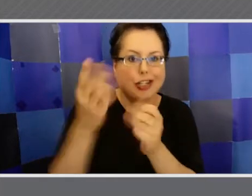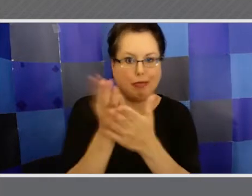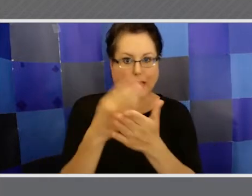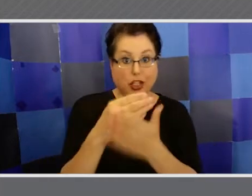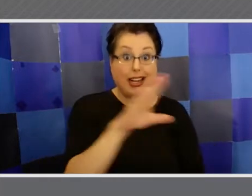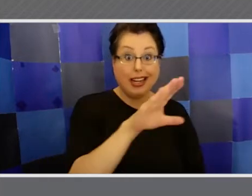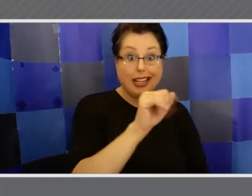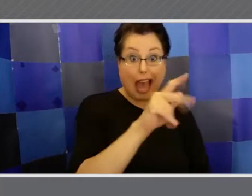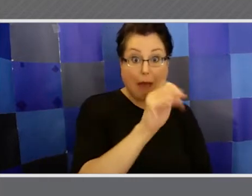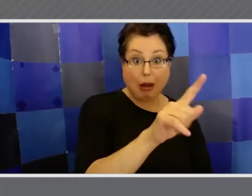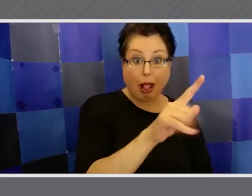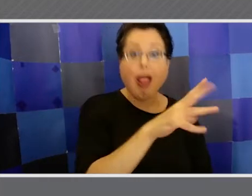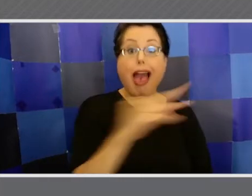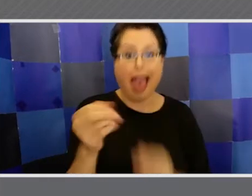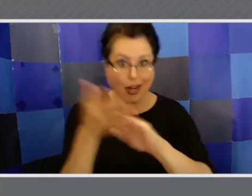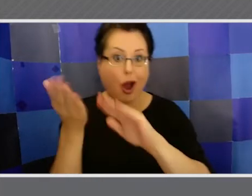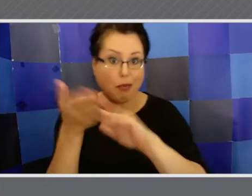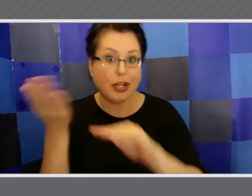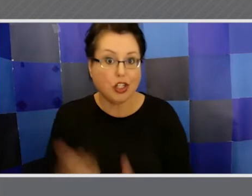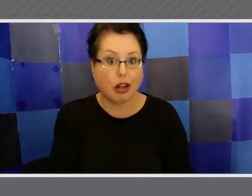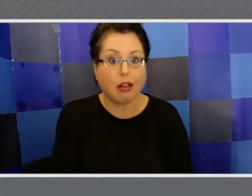operating.